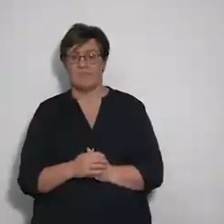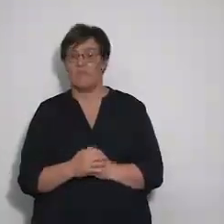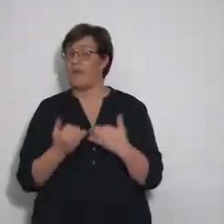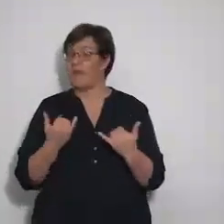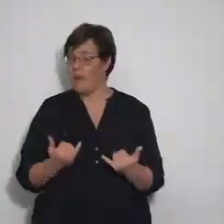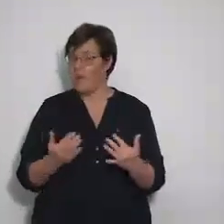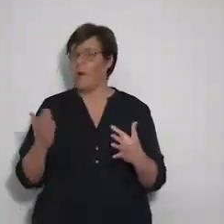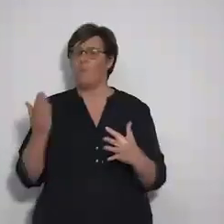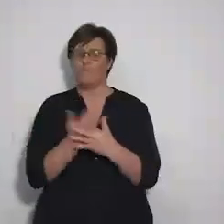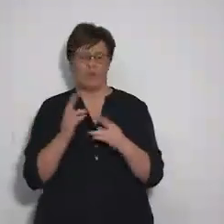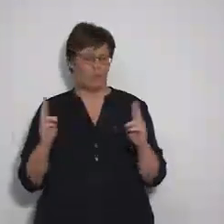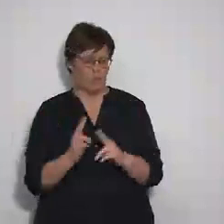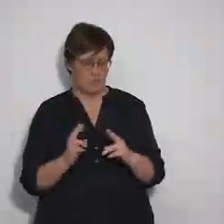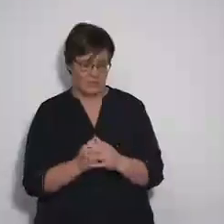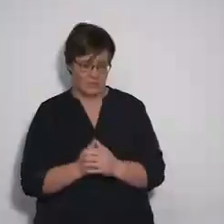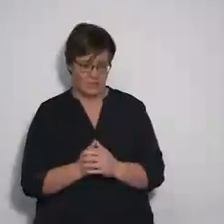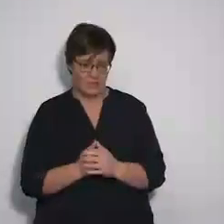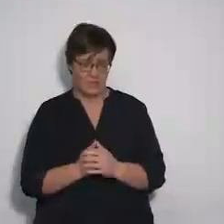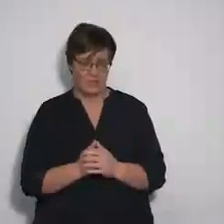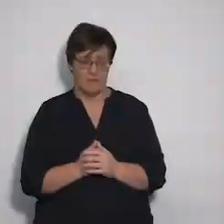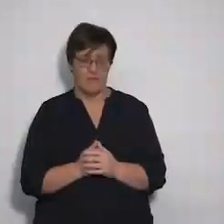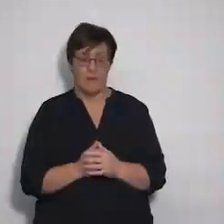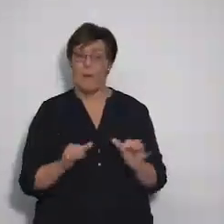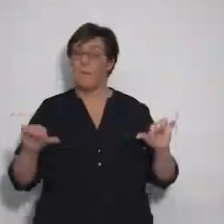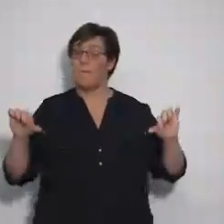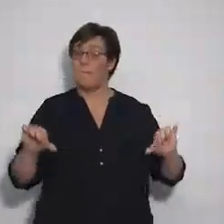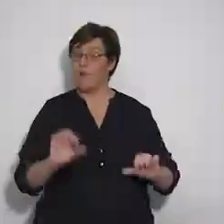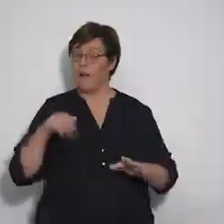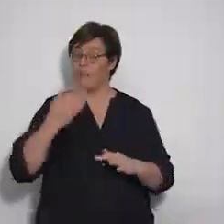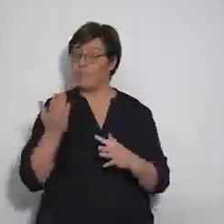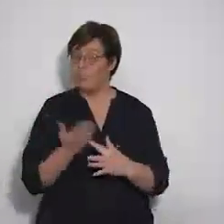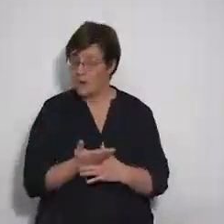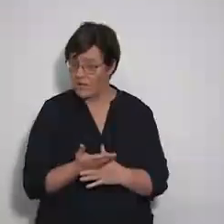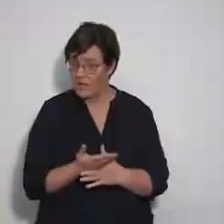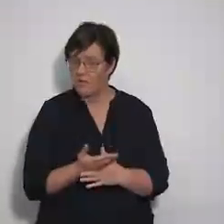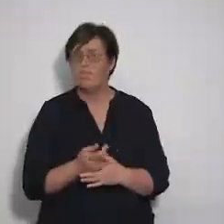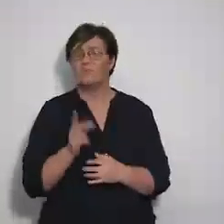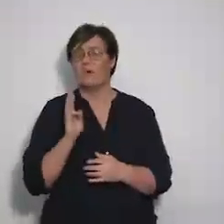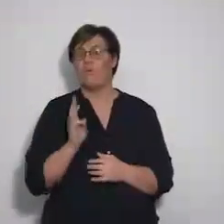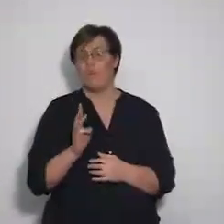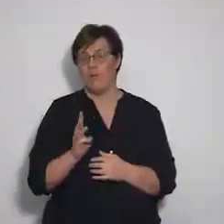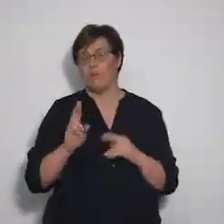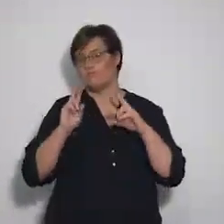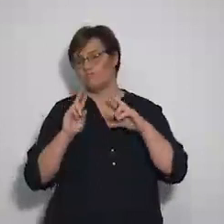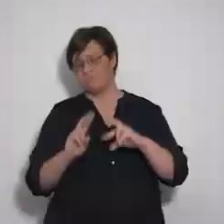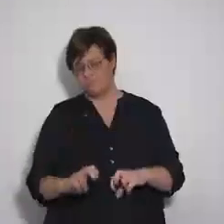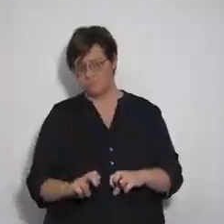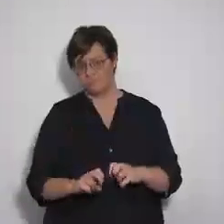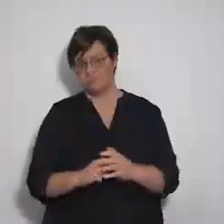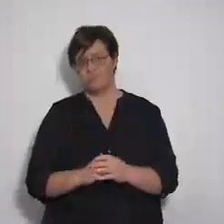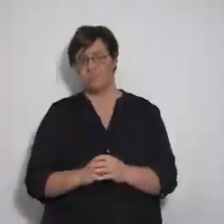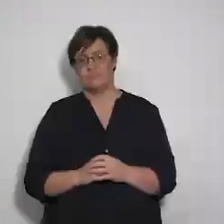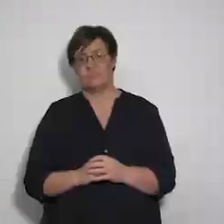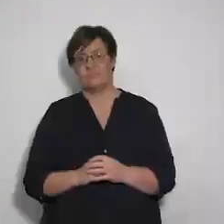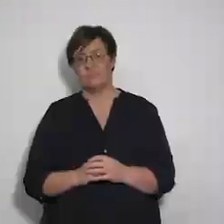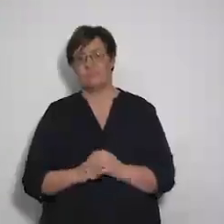We're now going to take a short break, and when you come back after the break, we're going to explore